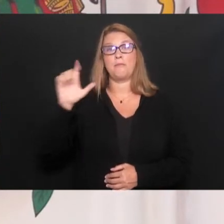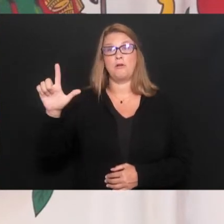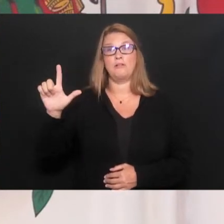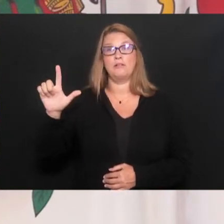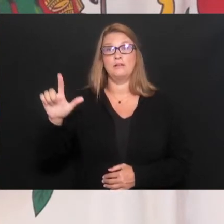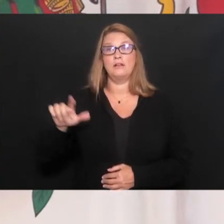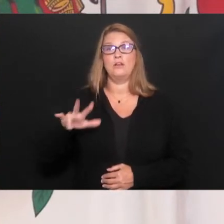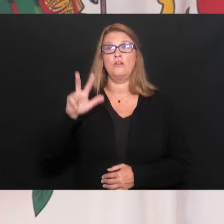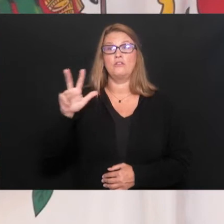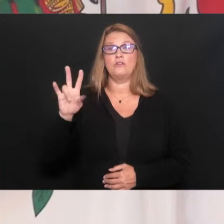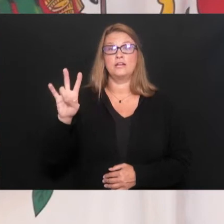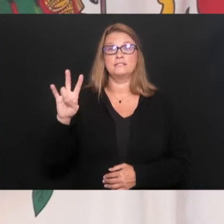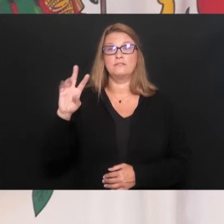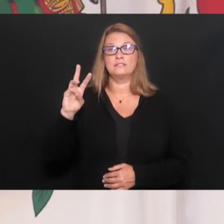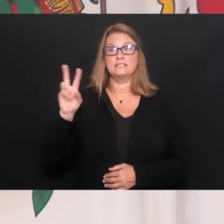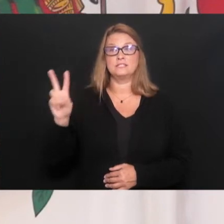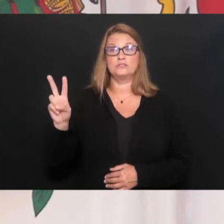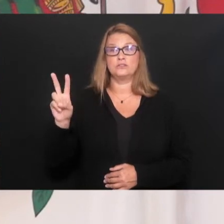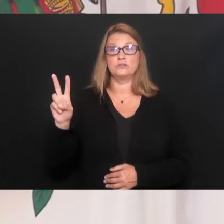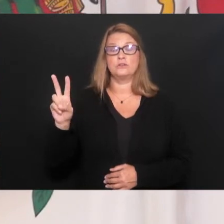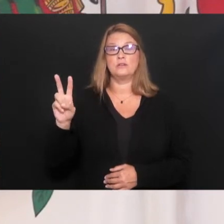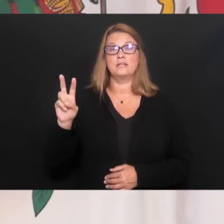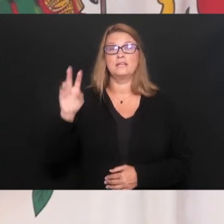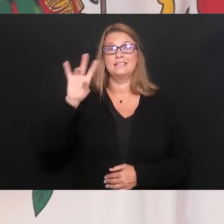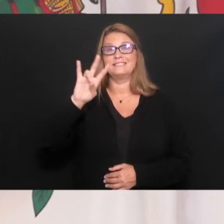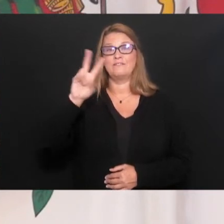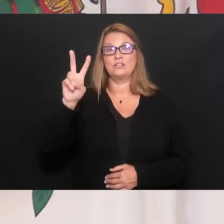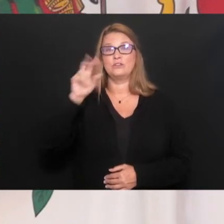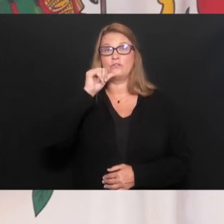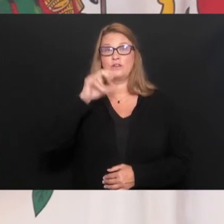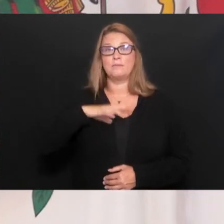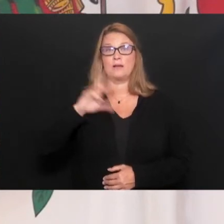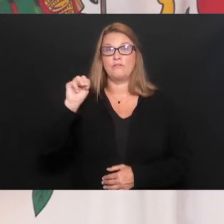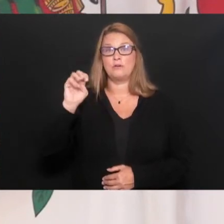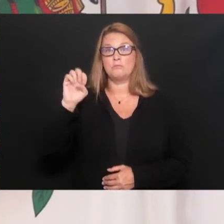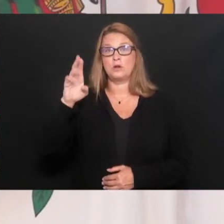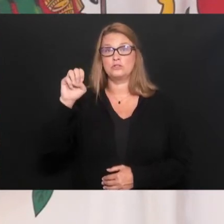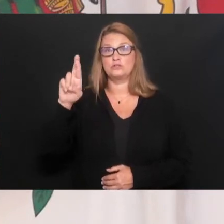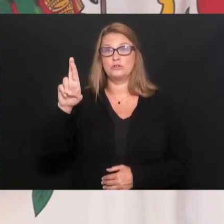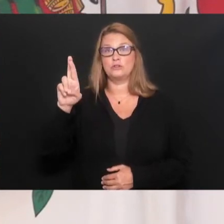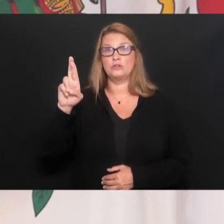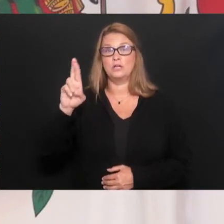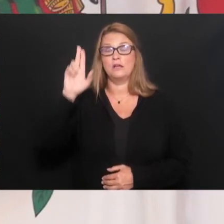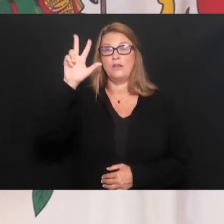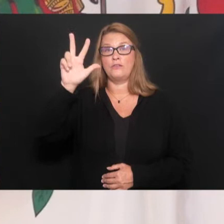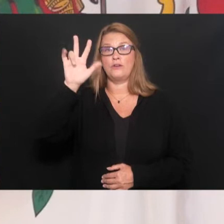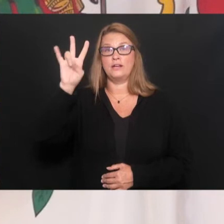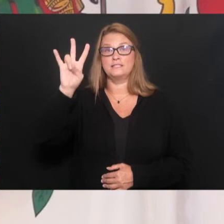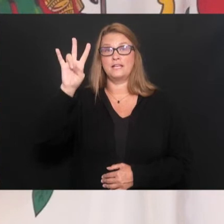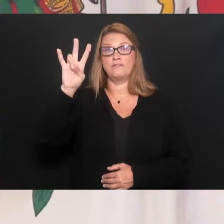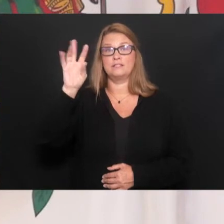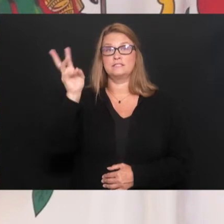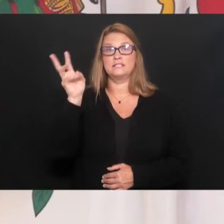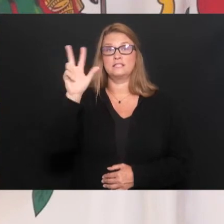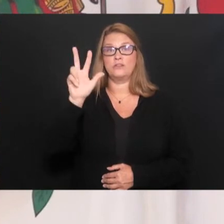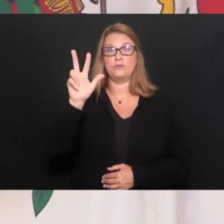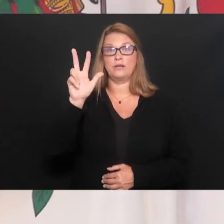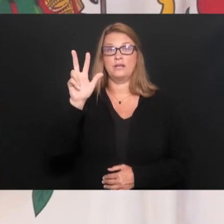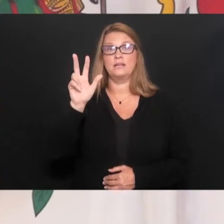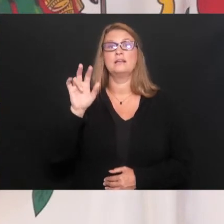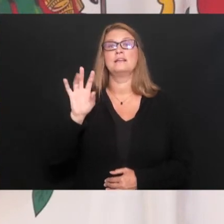The 3,762nd death is a 72-year-old female from Mercer County. The 3,763rd death